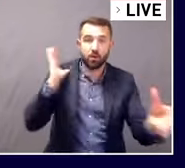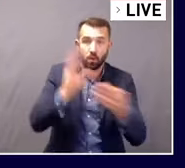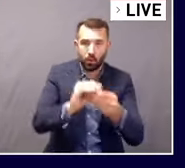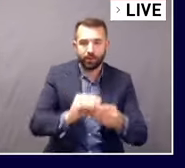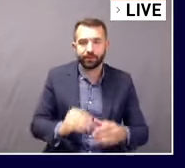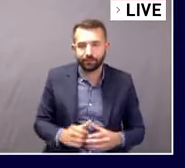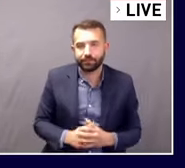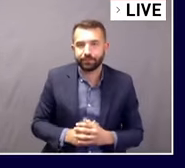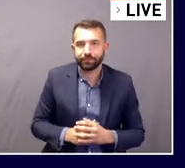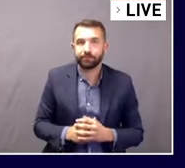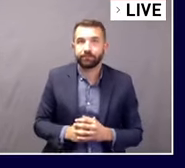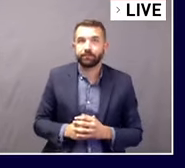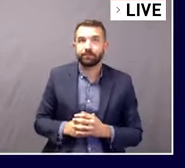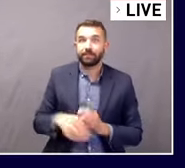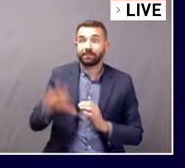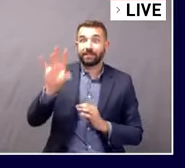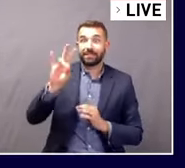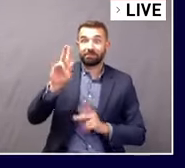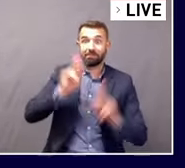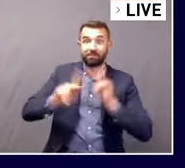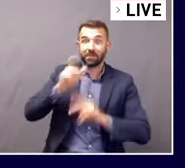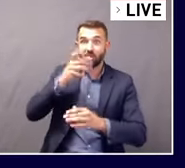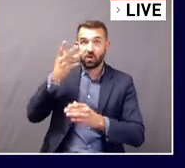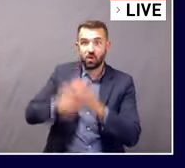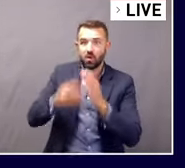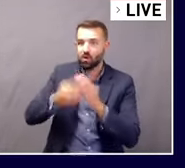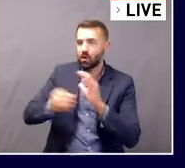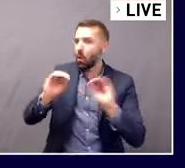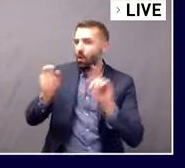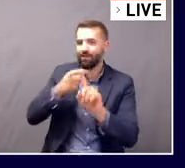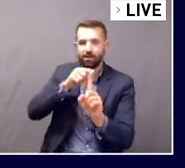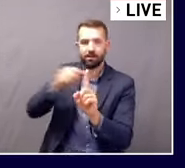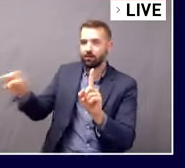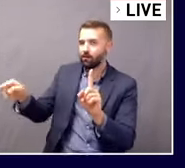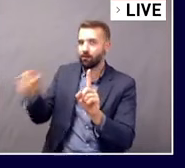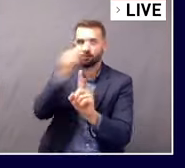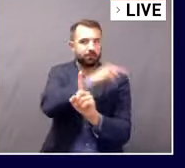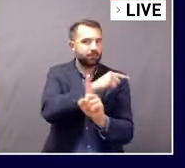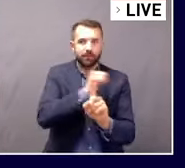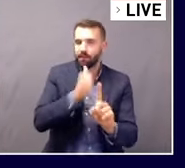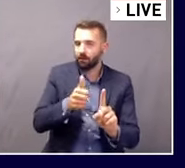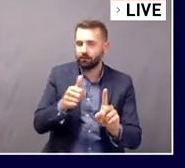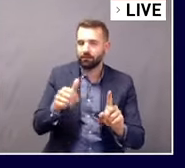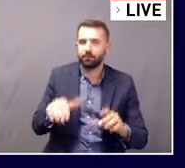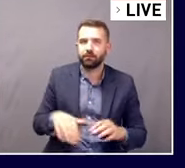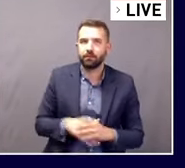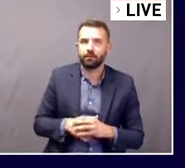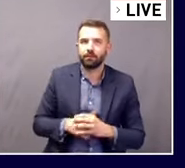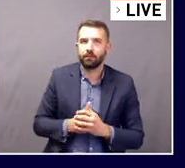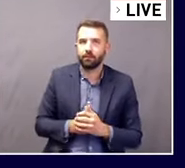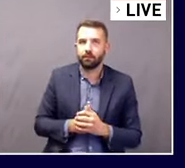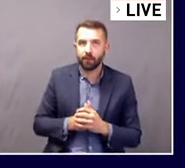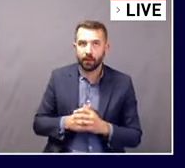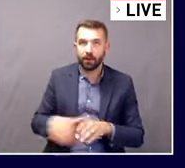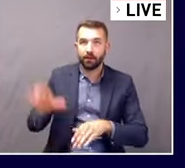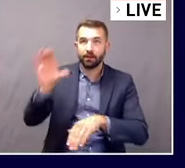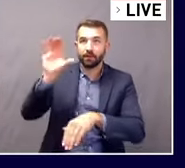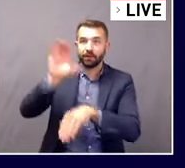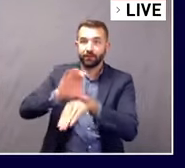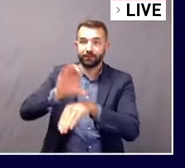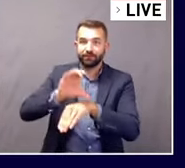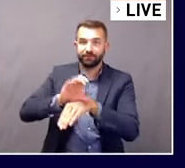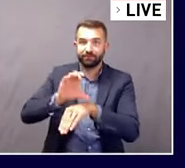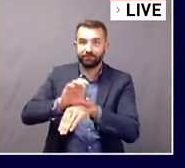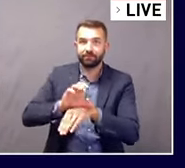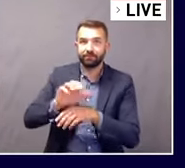individuals actually attended the nucleus event. With respect to Calvary Baptist Church, I have not seen the communication that